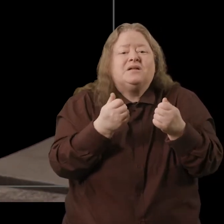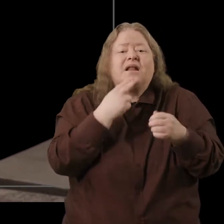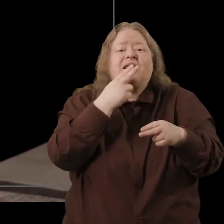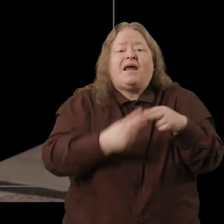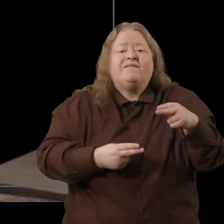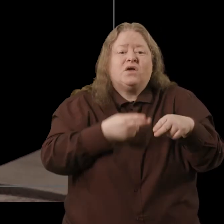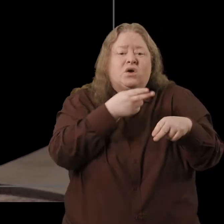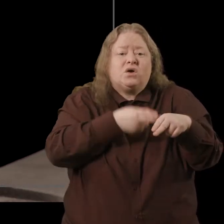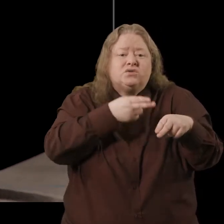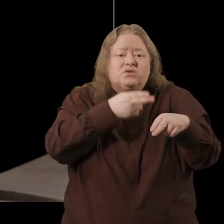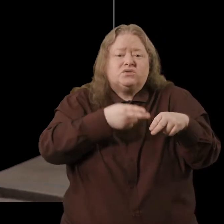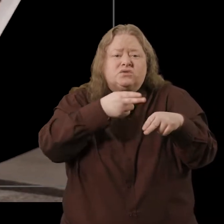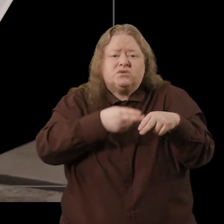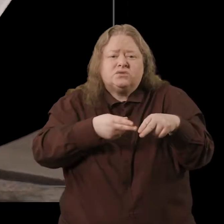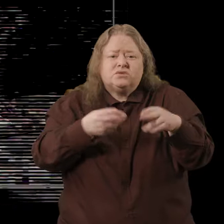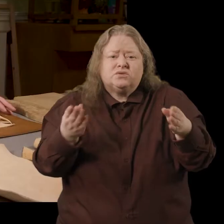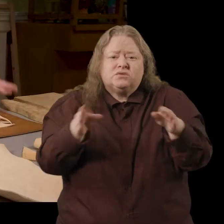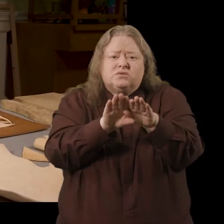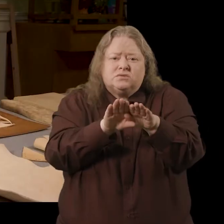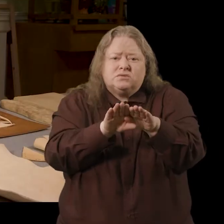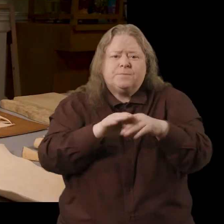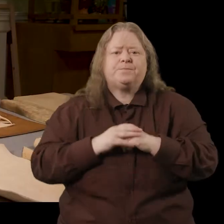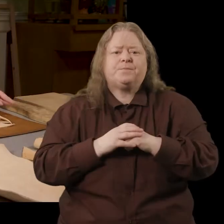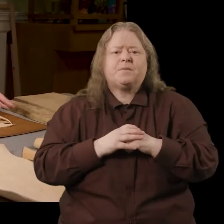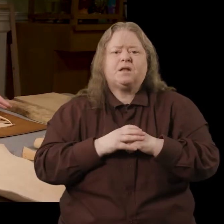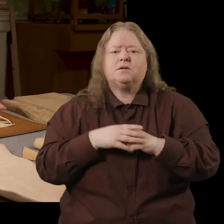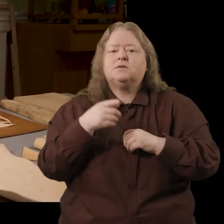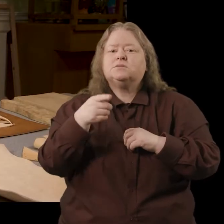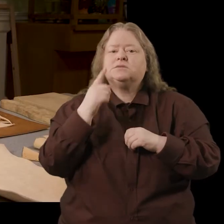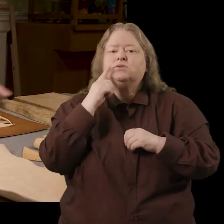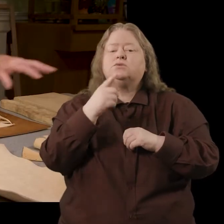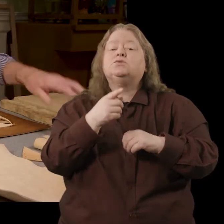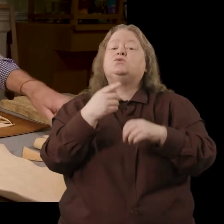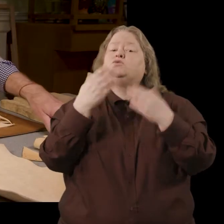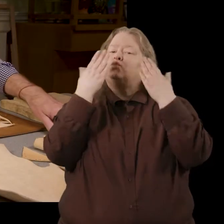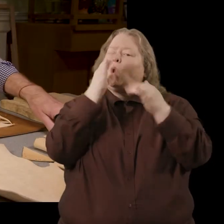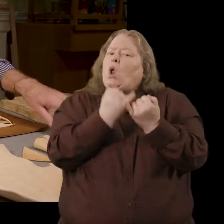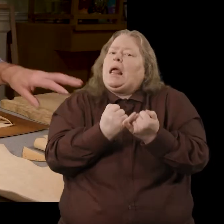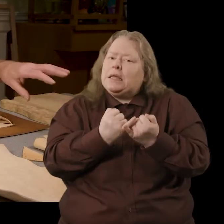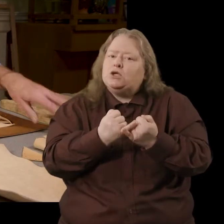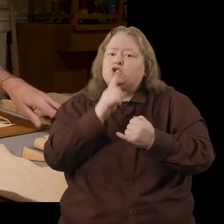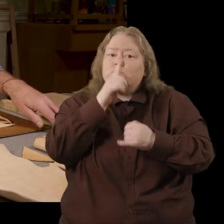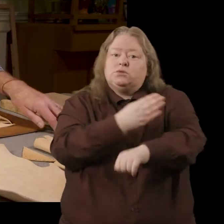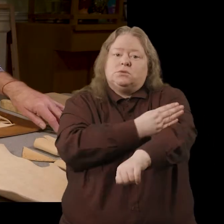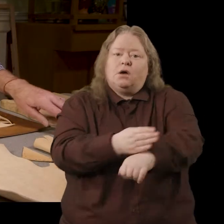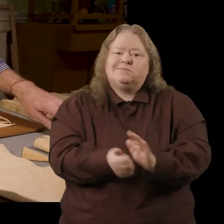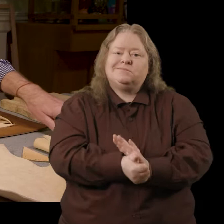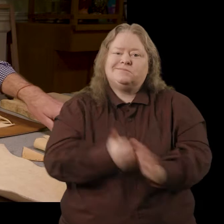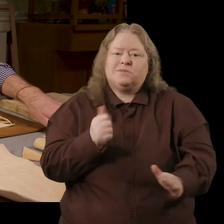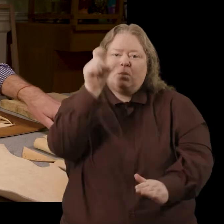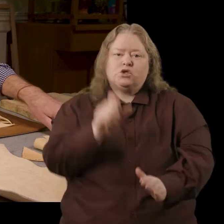cuts to join the two pieces together. And it may suggest that the shoe was started by an